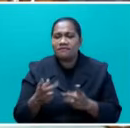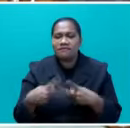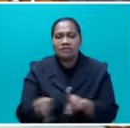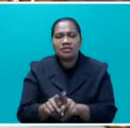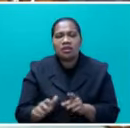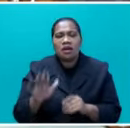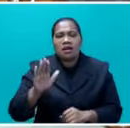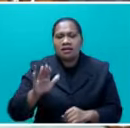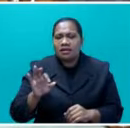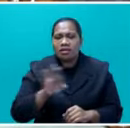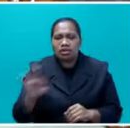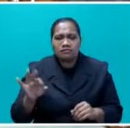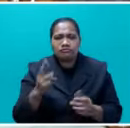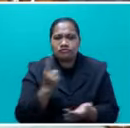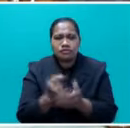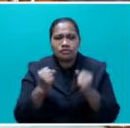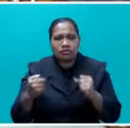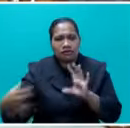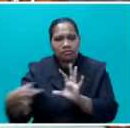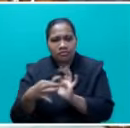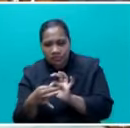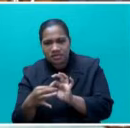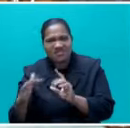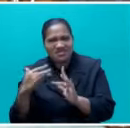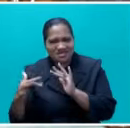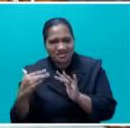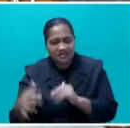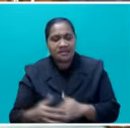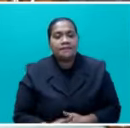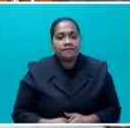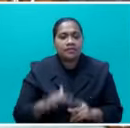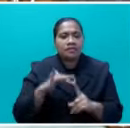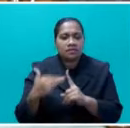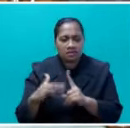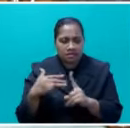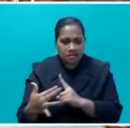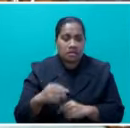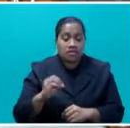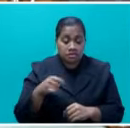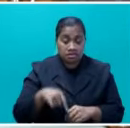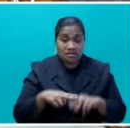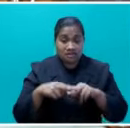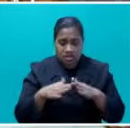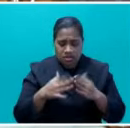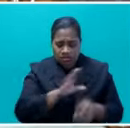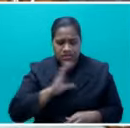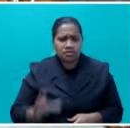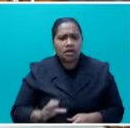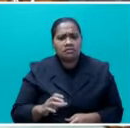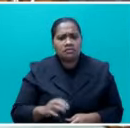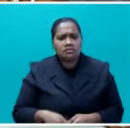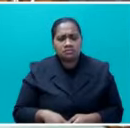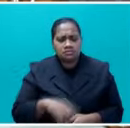In conclusion, Mr. Speaker, sir, Walesi has without a doubt revolutionized television in Fiji, because our citizens are already experiencing the benefits of crystal